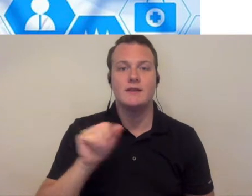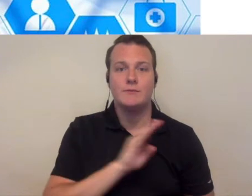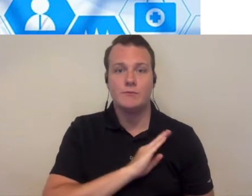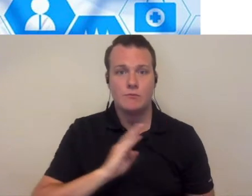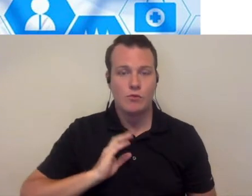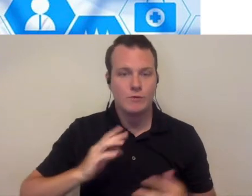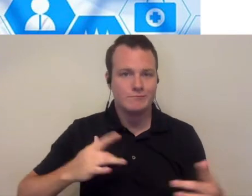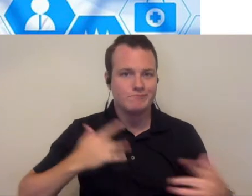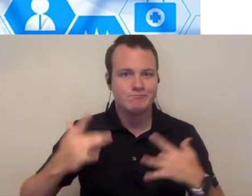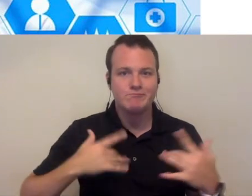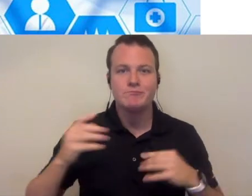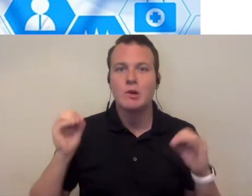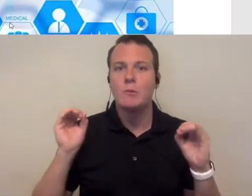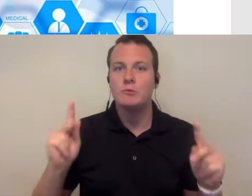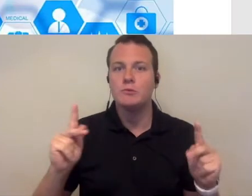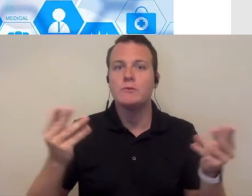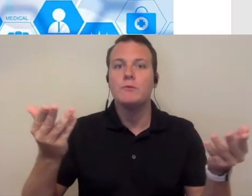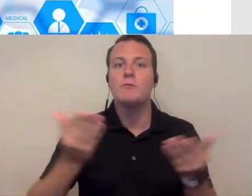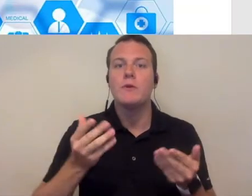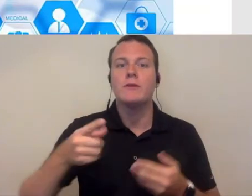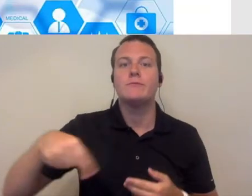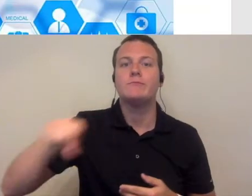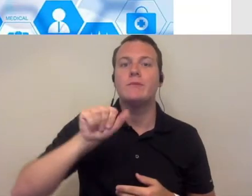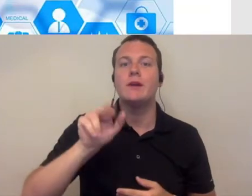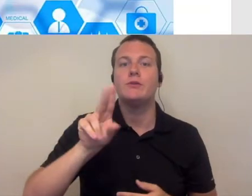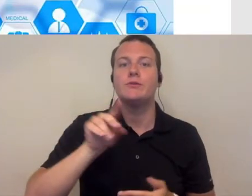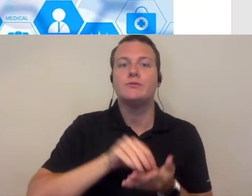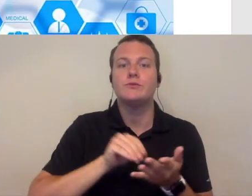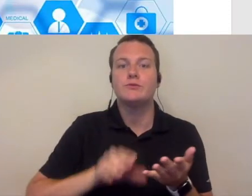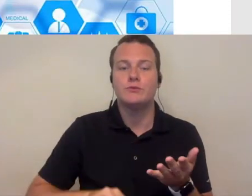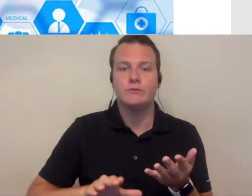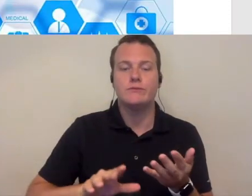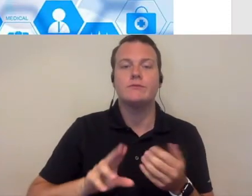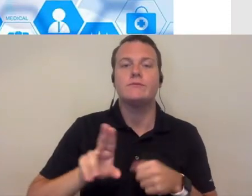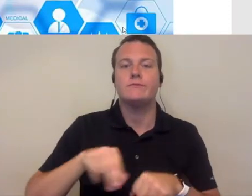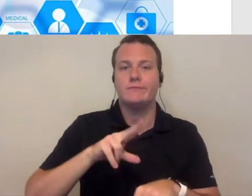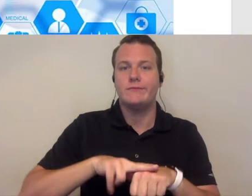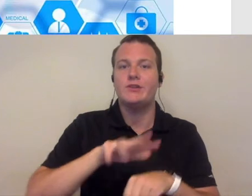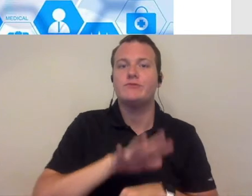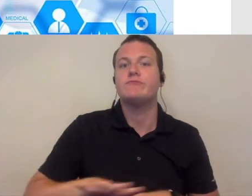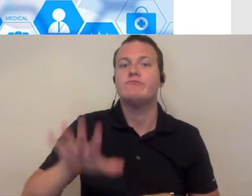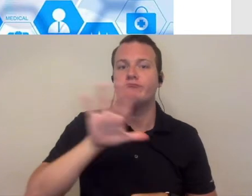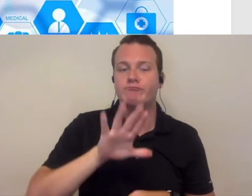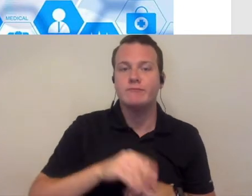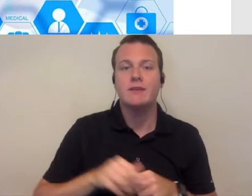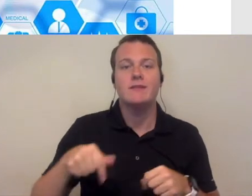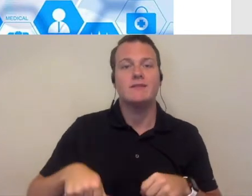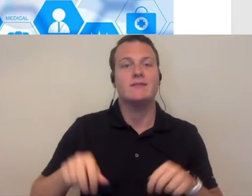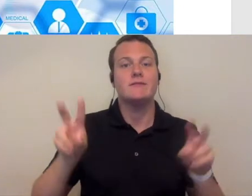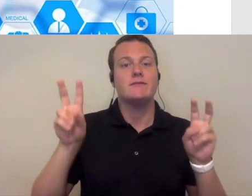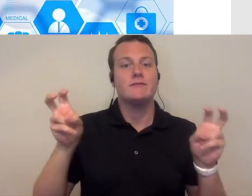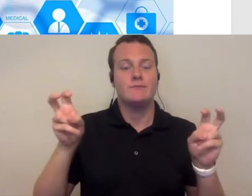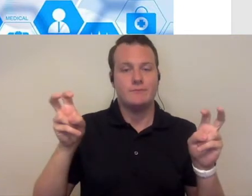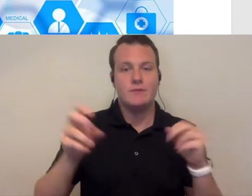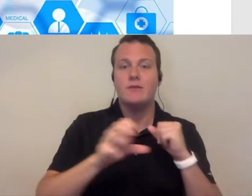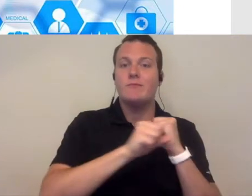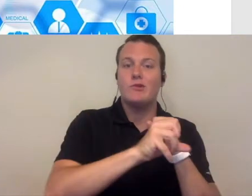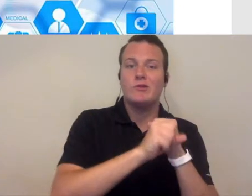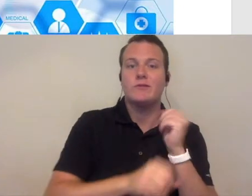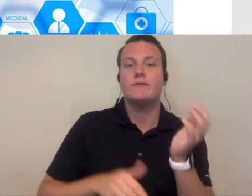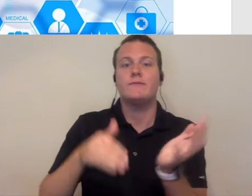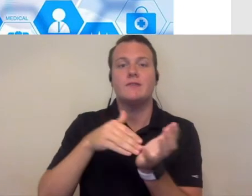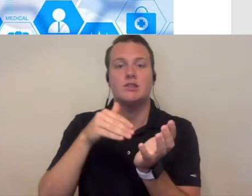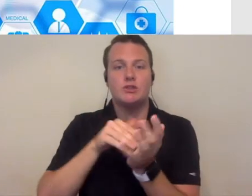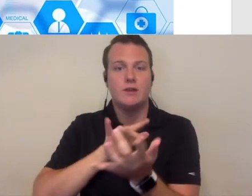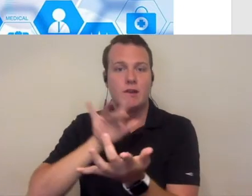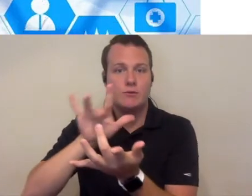Board, I'm excited for the opportunity to welcome AUD students from programs across the country to this session on marketing and